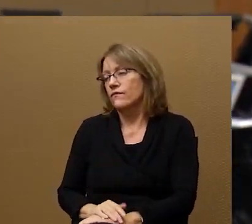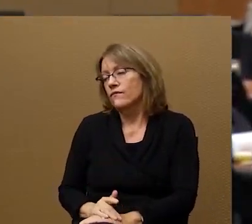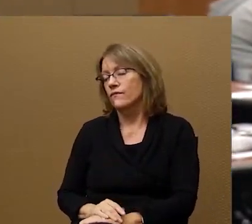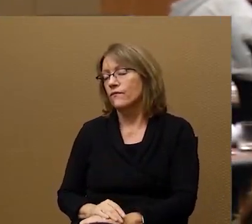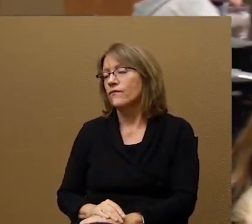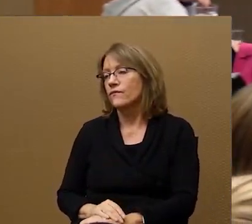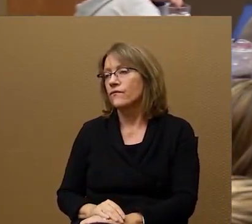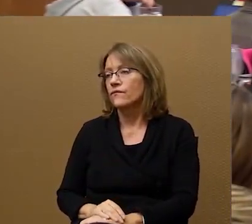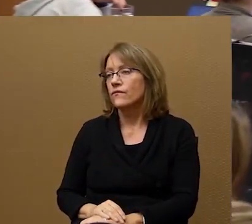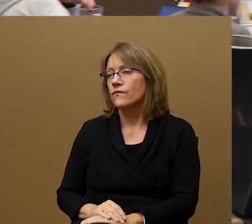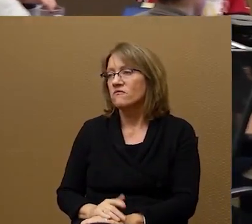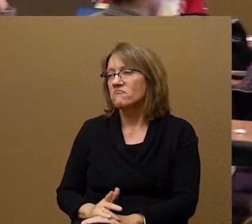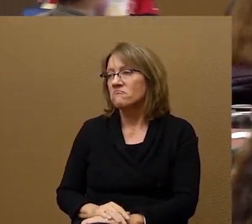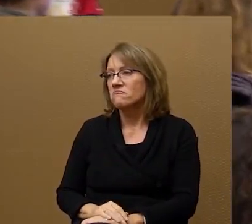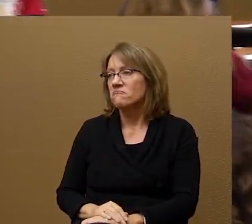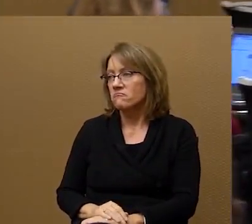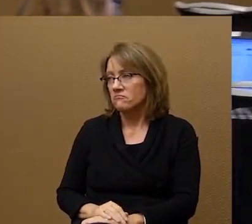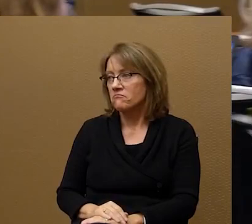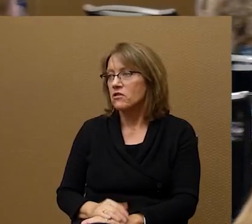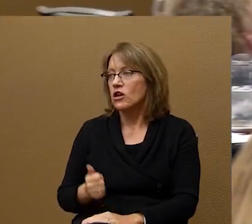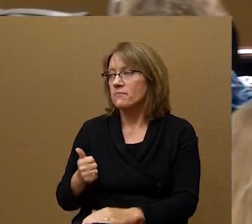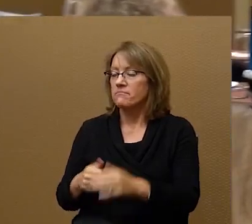All right.